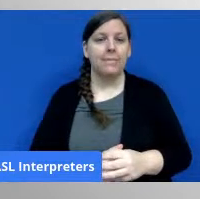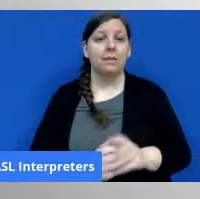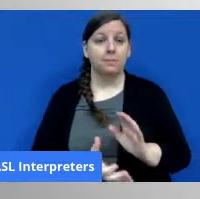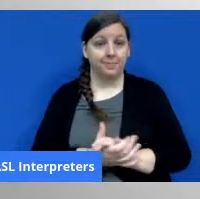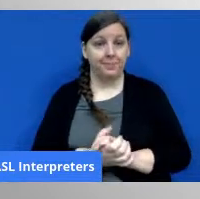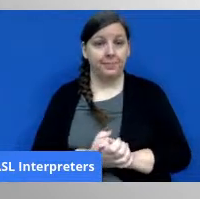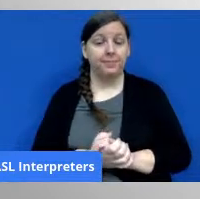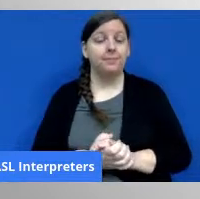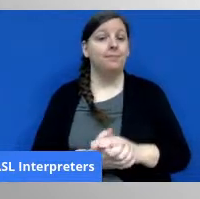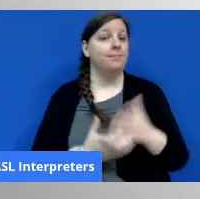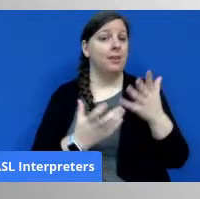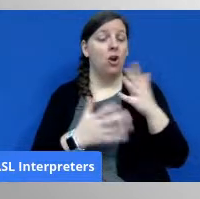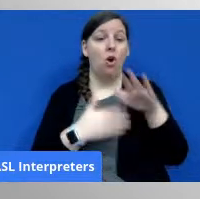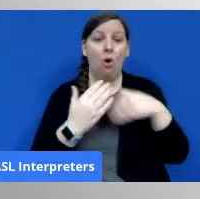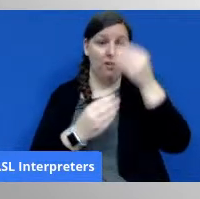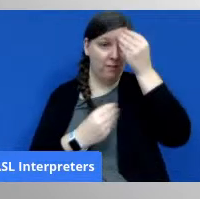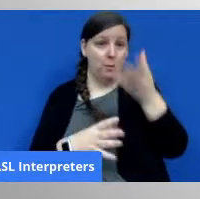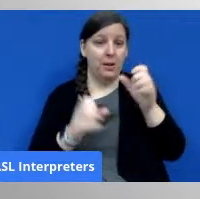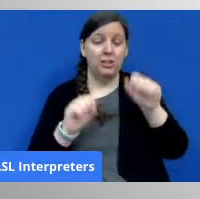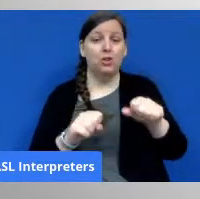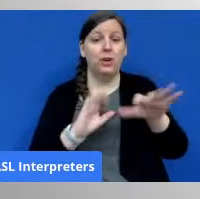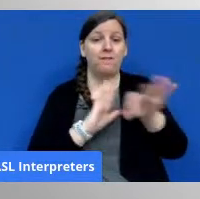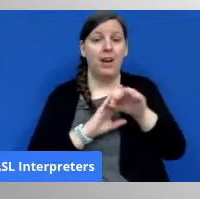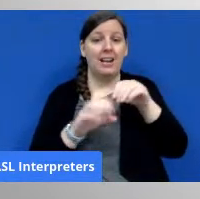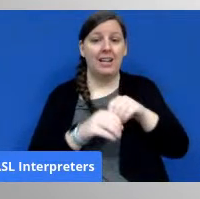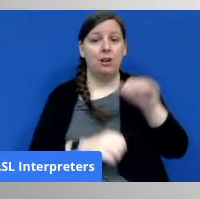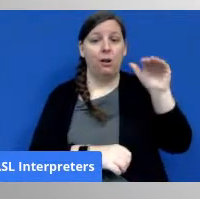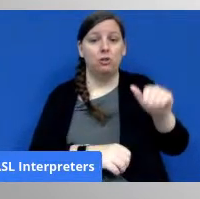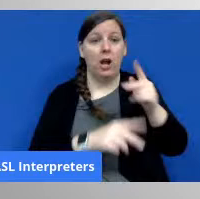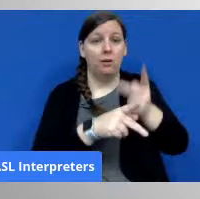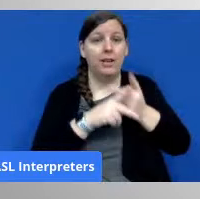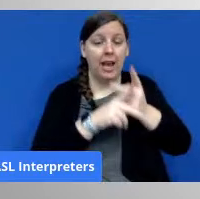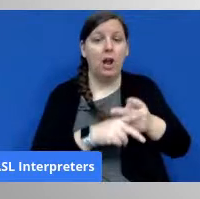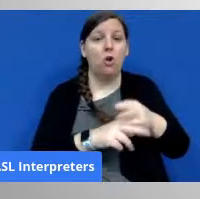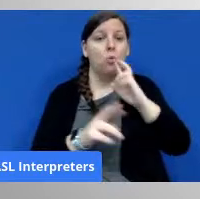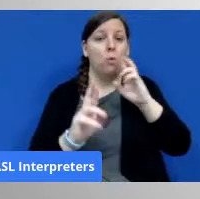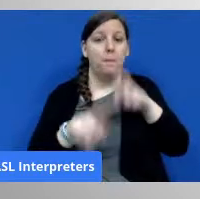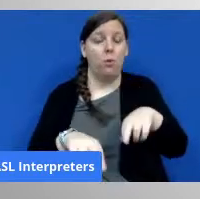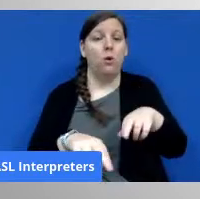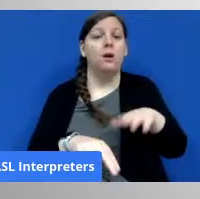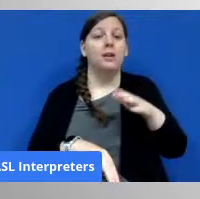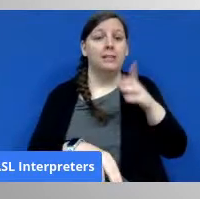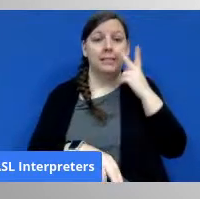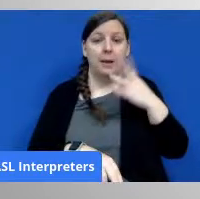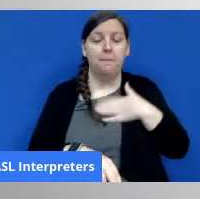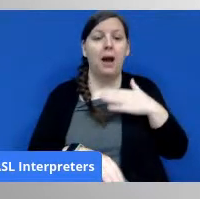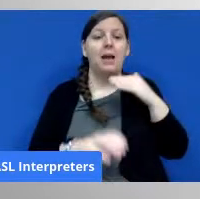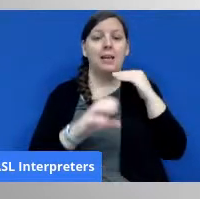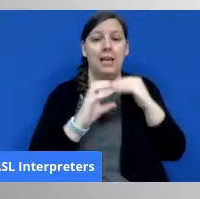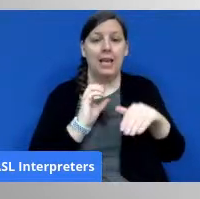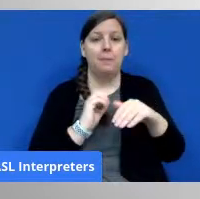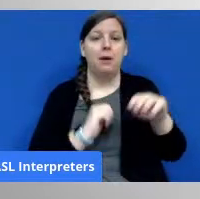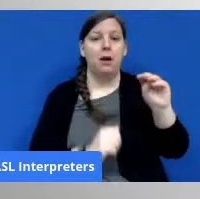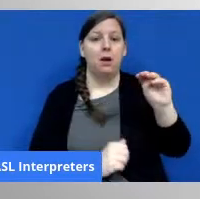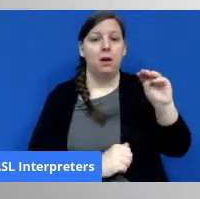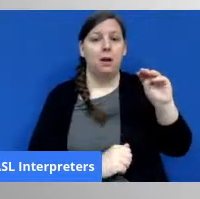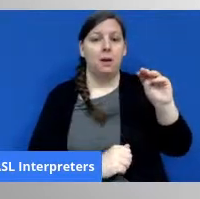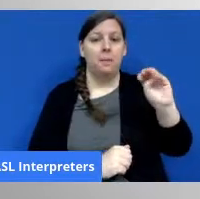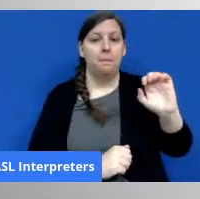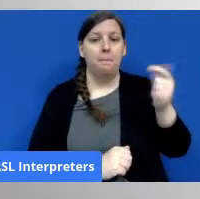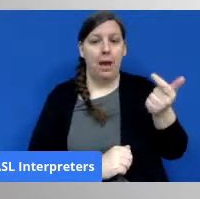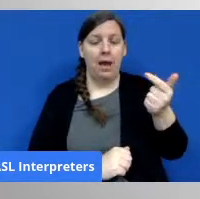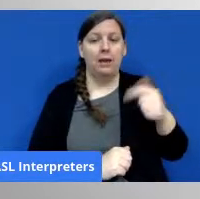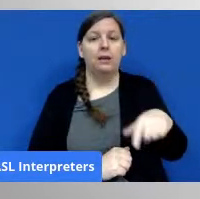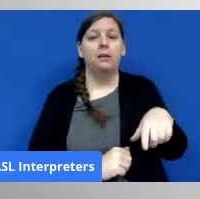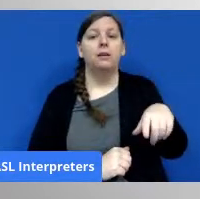Alrighty, and all of this can be found in our child care report. It's on our website. That's my email, Meg Bramlett. It's my fabulous doctoral student. That's